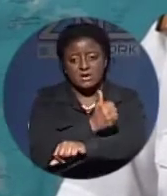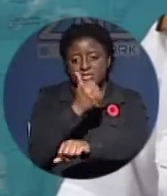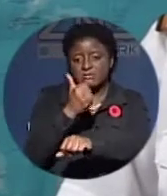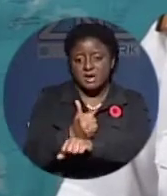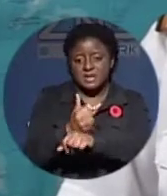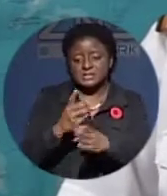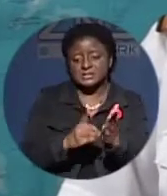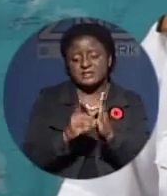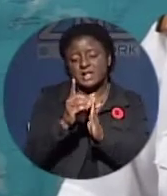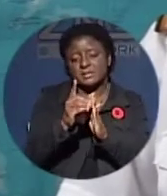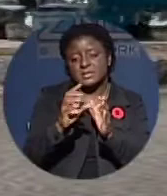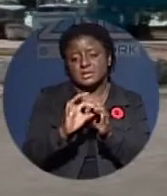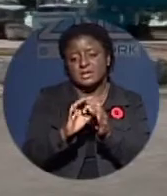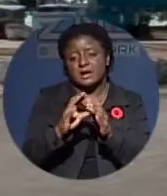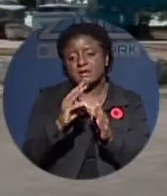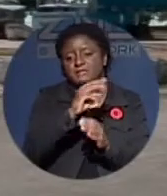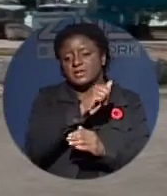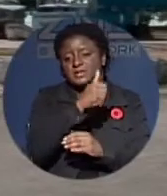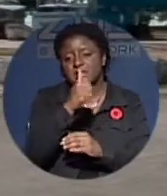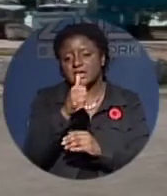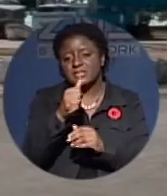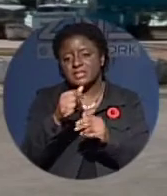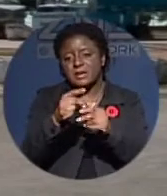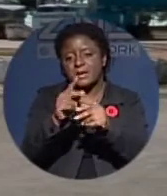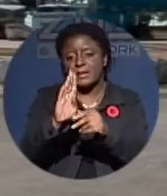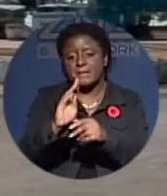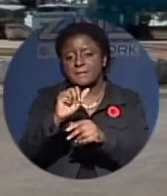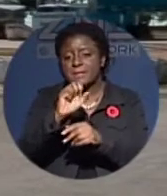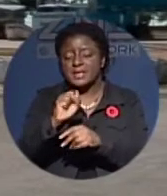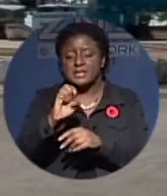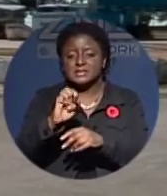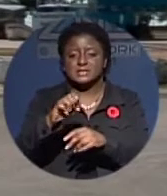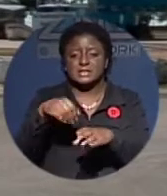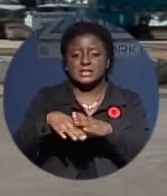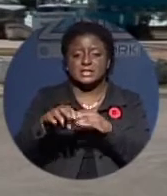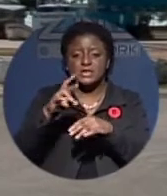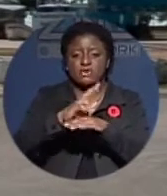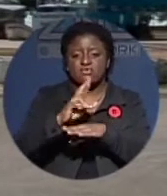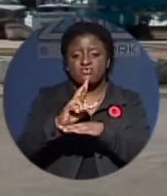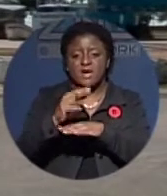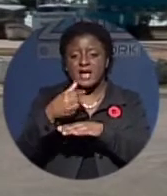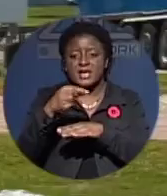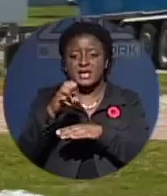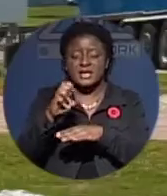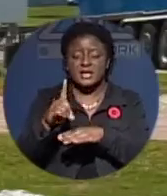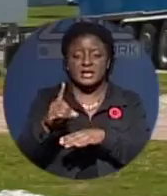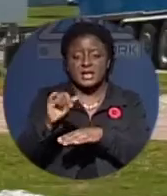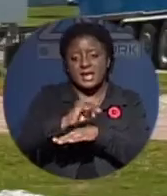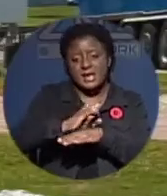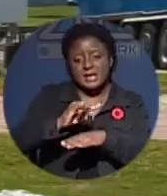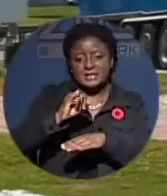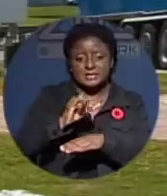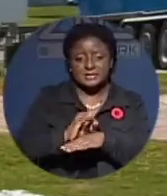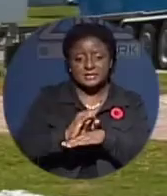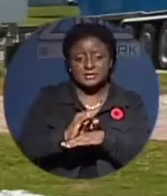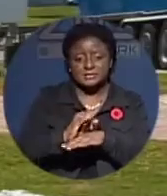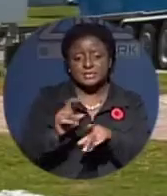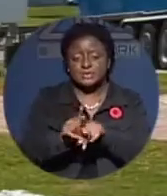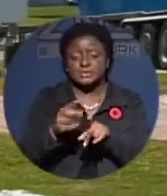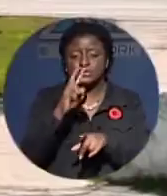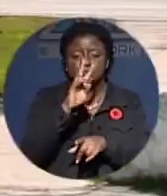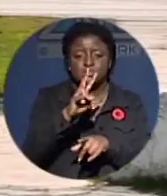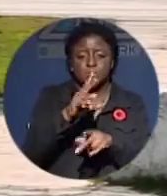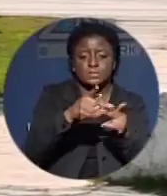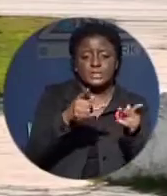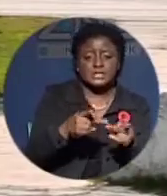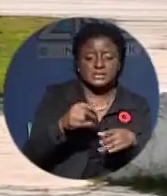chain at Gun Point. Already, the Defense Force is positioned strategically with two outposts in the north,